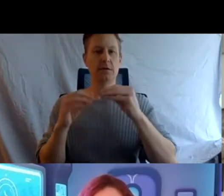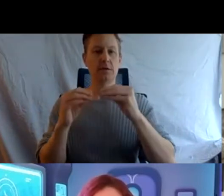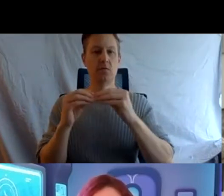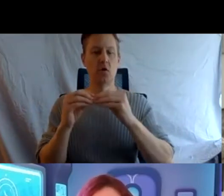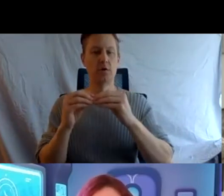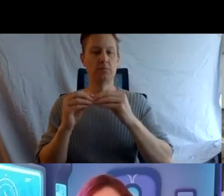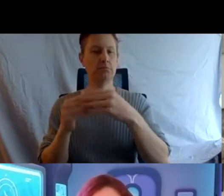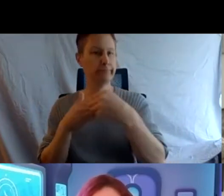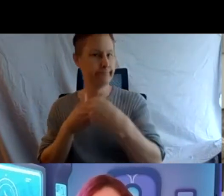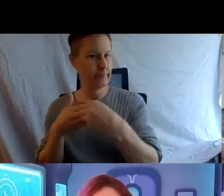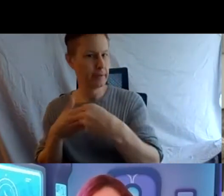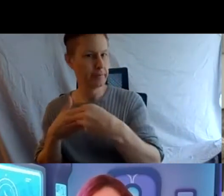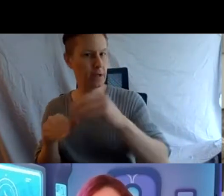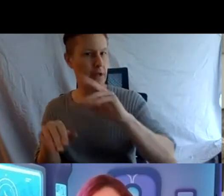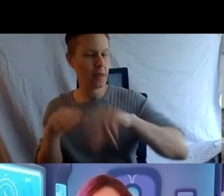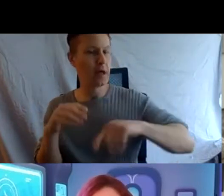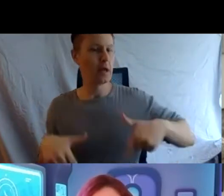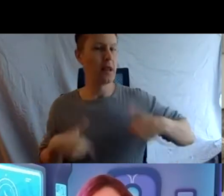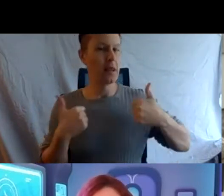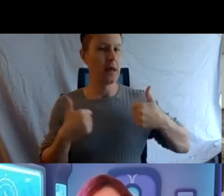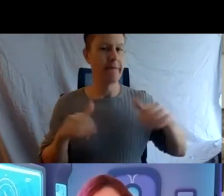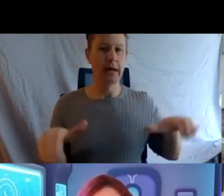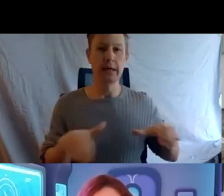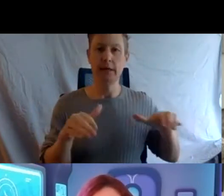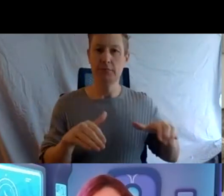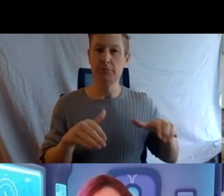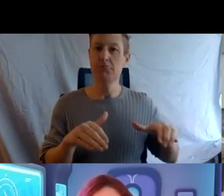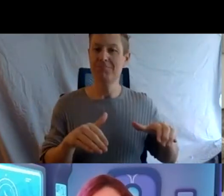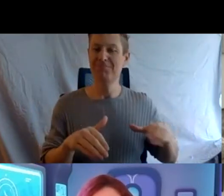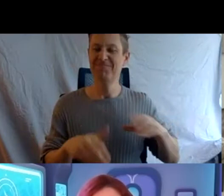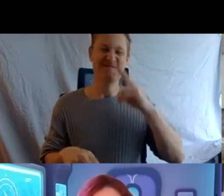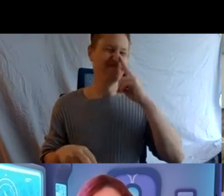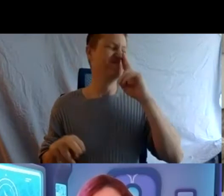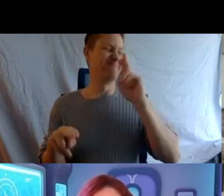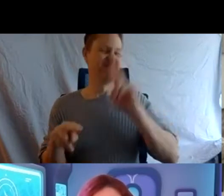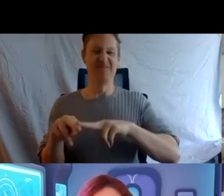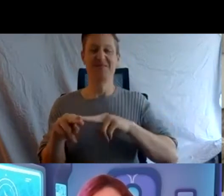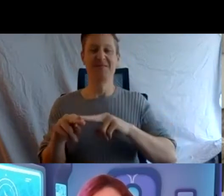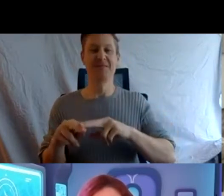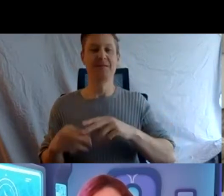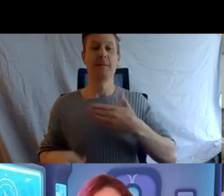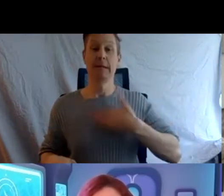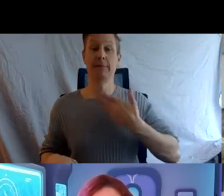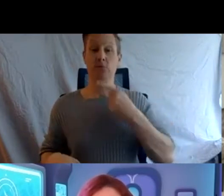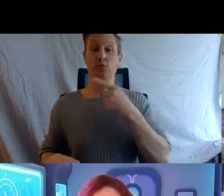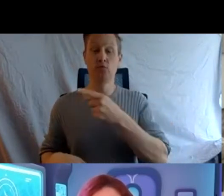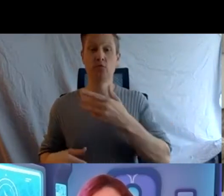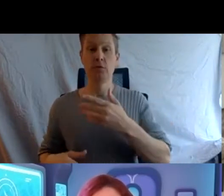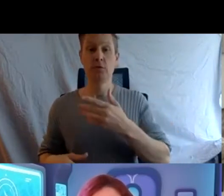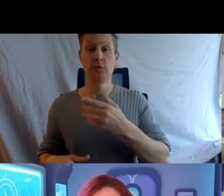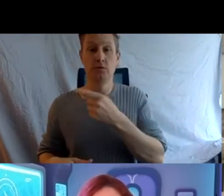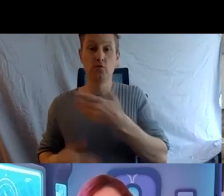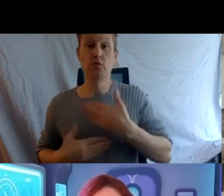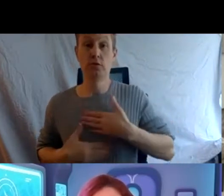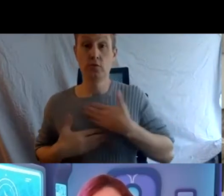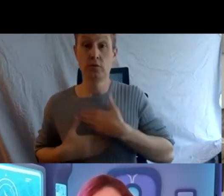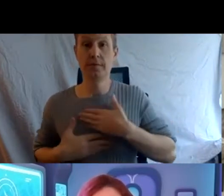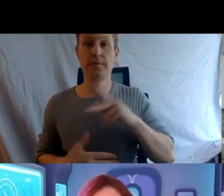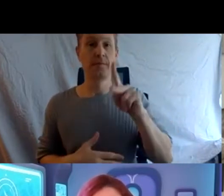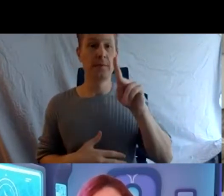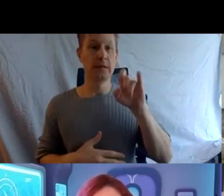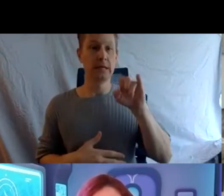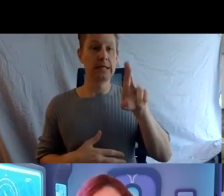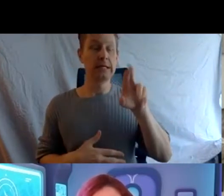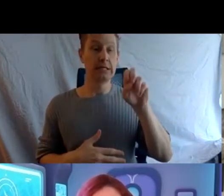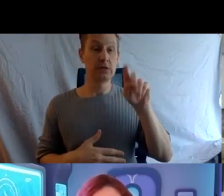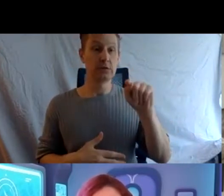malleable than live action. So it's quite fun. So I'm glad you enjoyed it. Kristen, can you talk a little bit